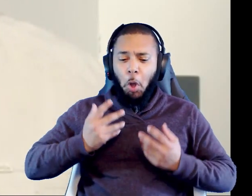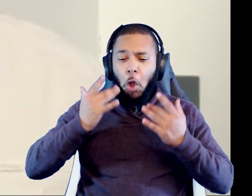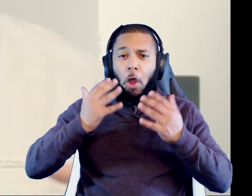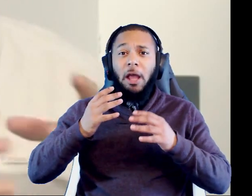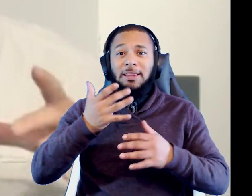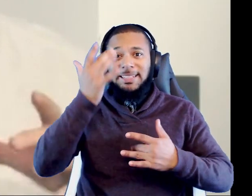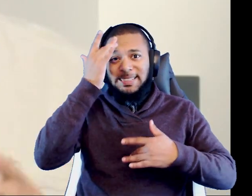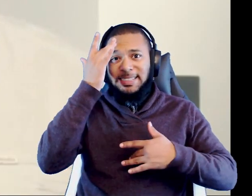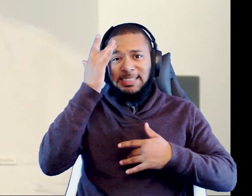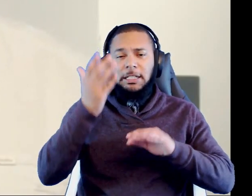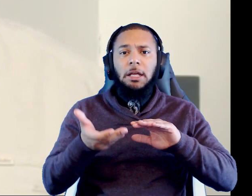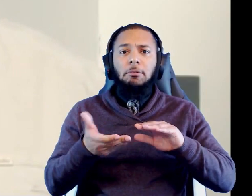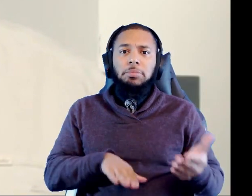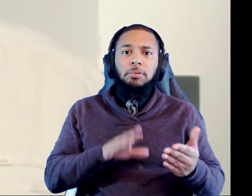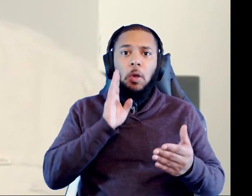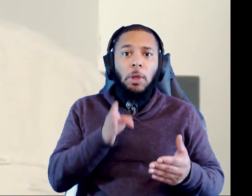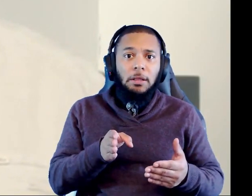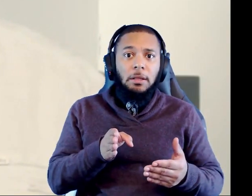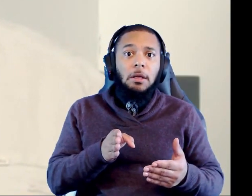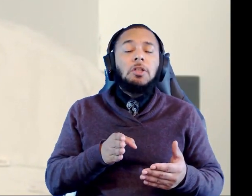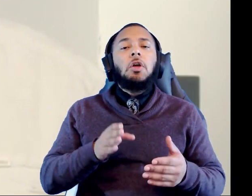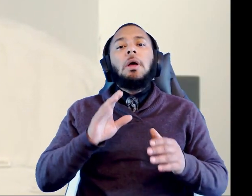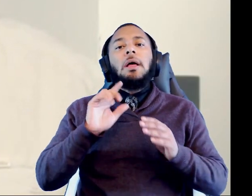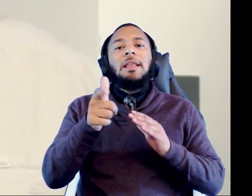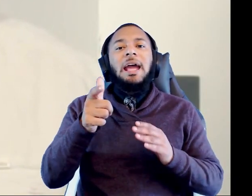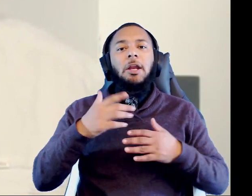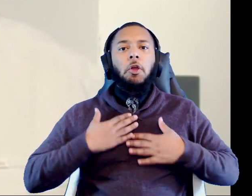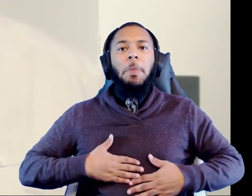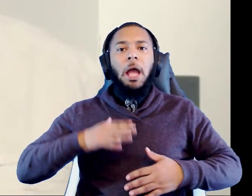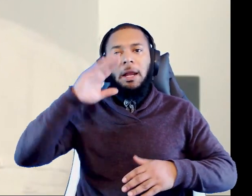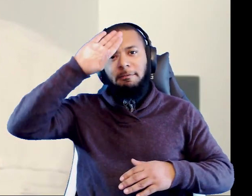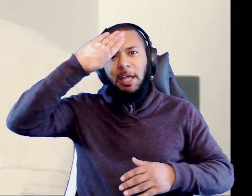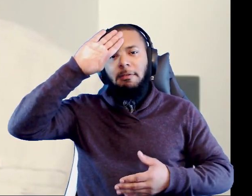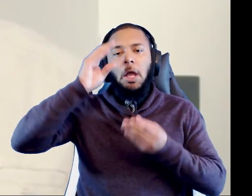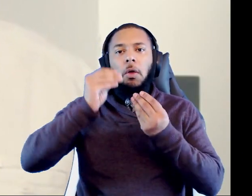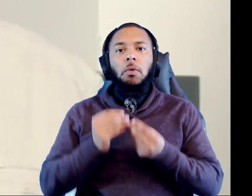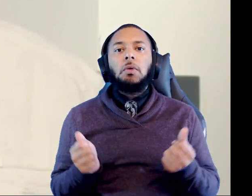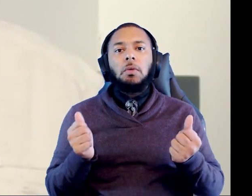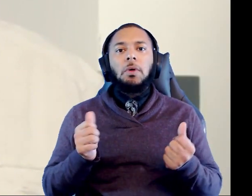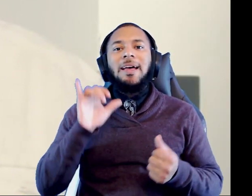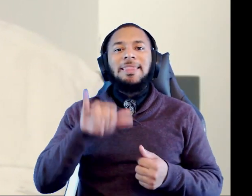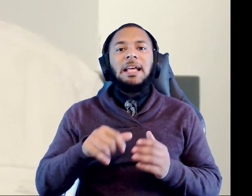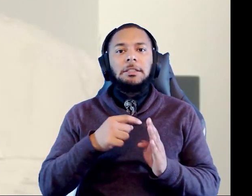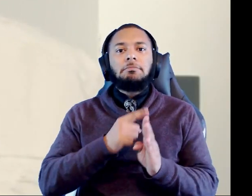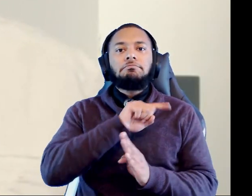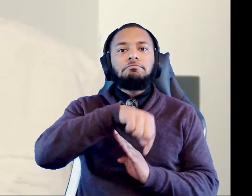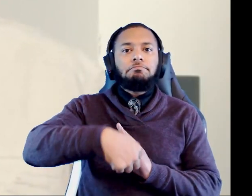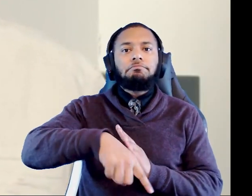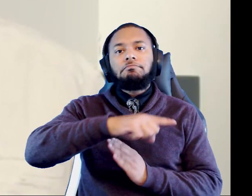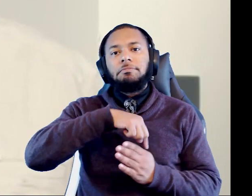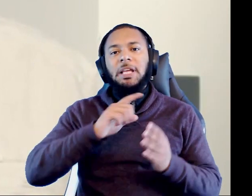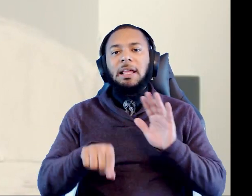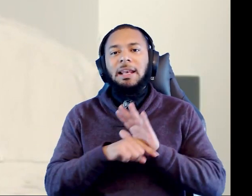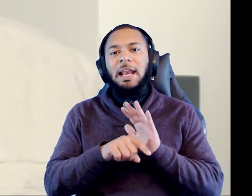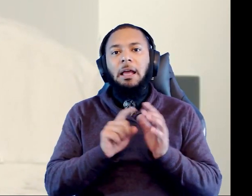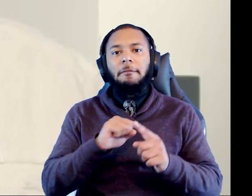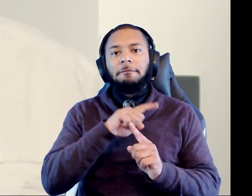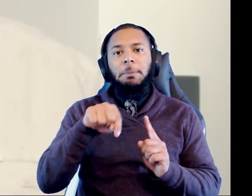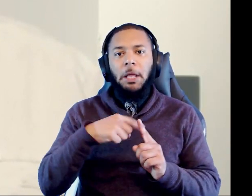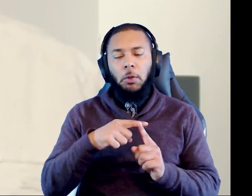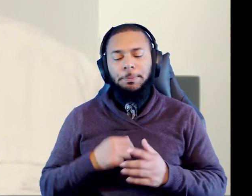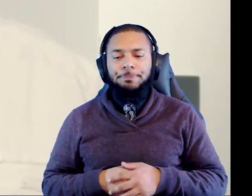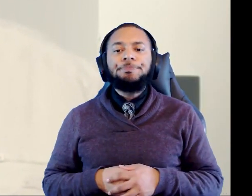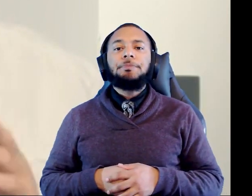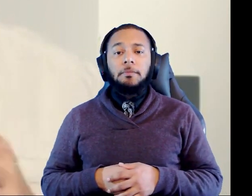your body returns to its normal state and normal temperature. This is an example of a negative feedback loop. In a positive feedback